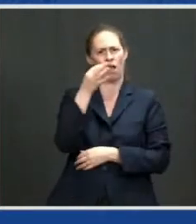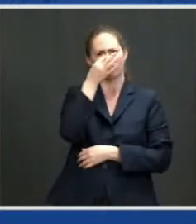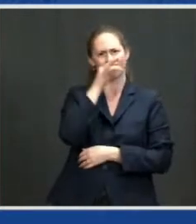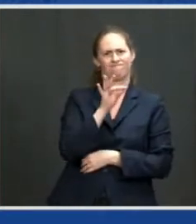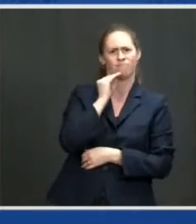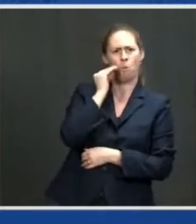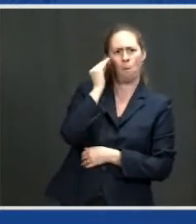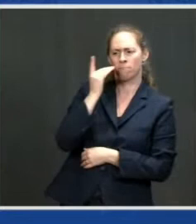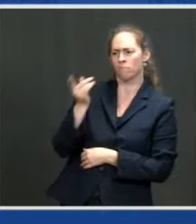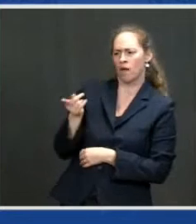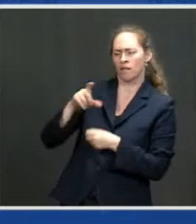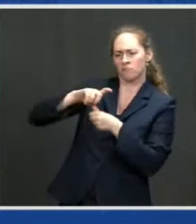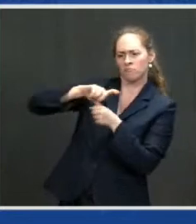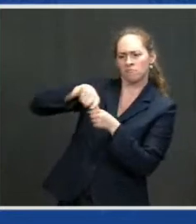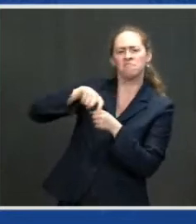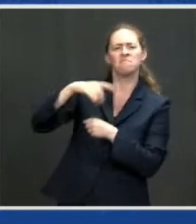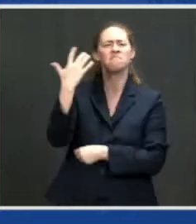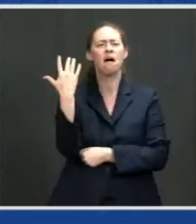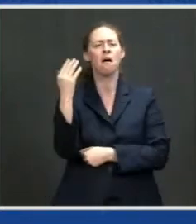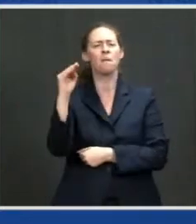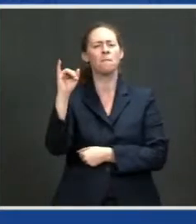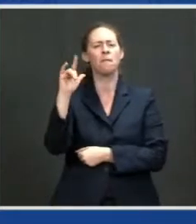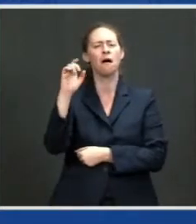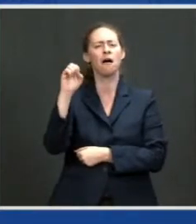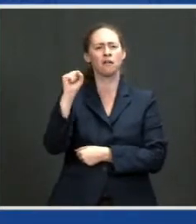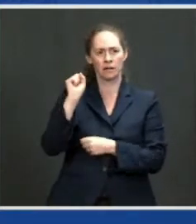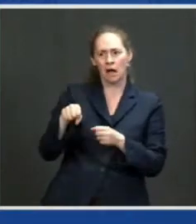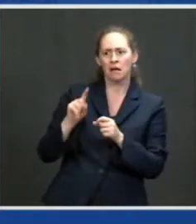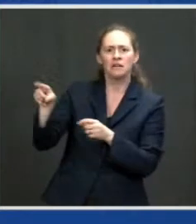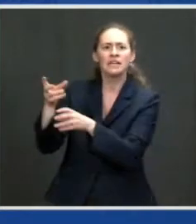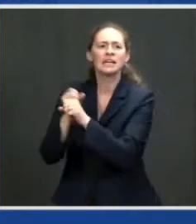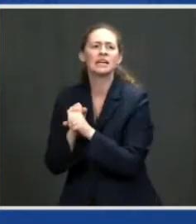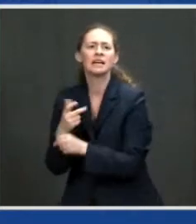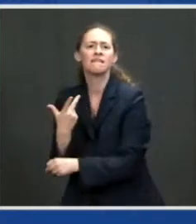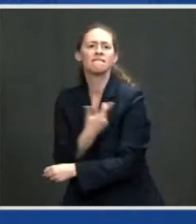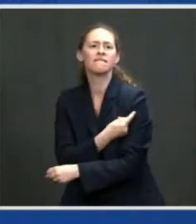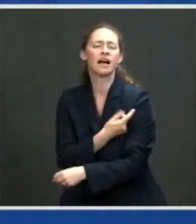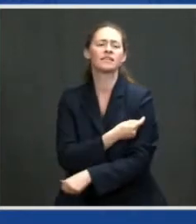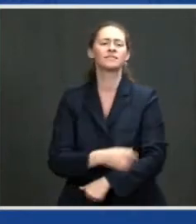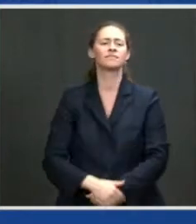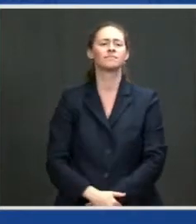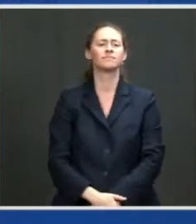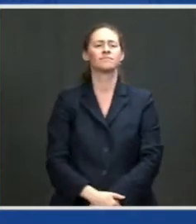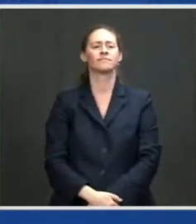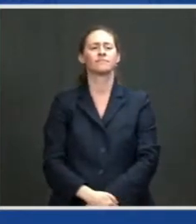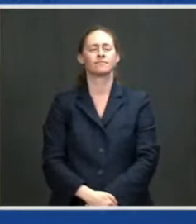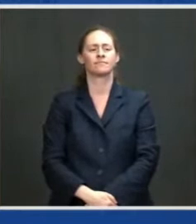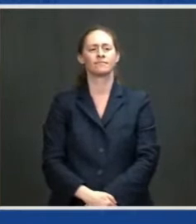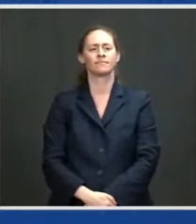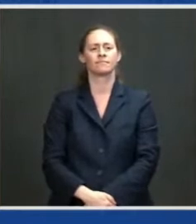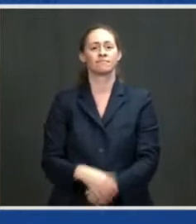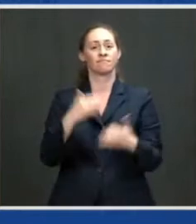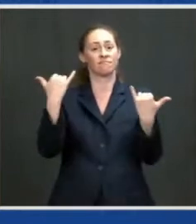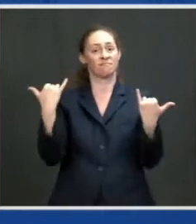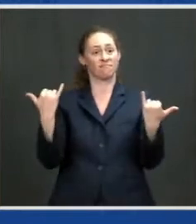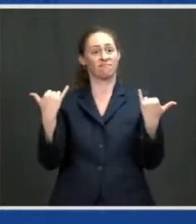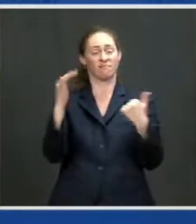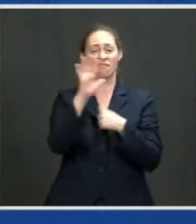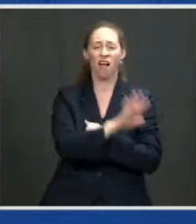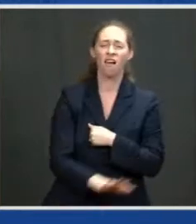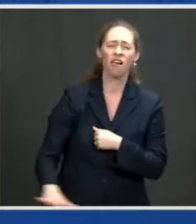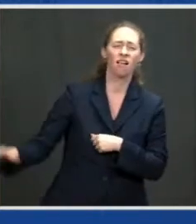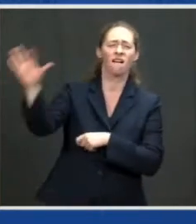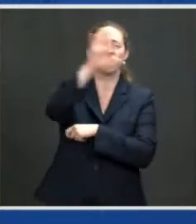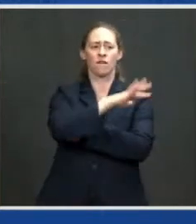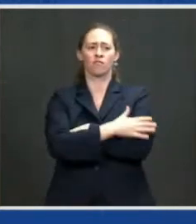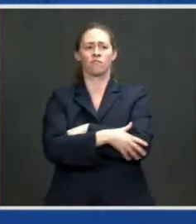live. And now, 50% of all of America, more than any other country, is fully